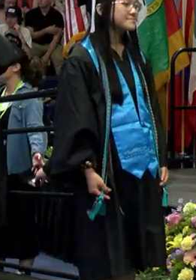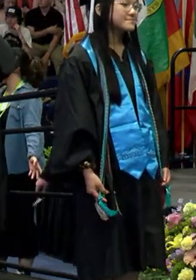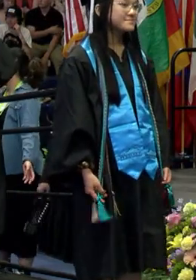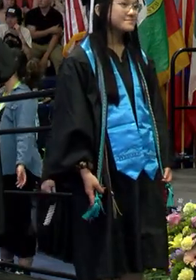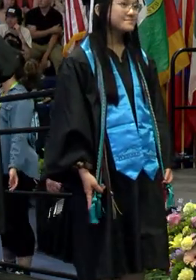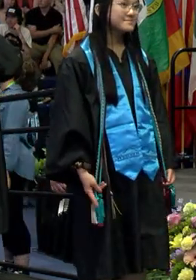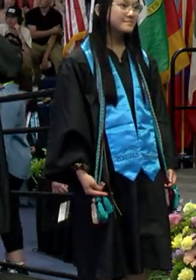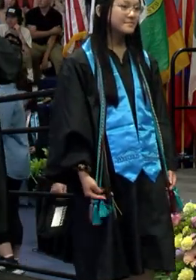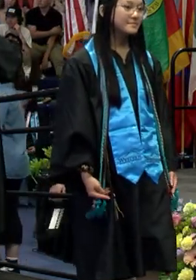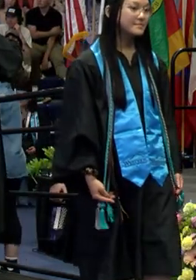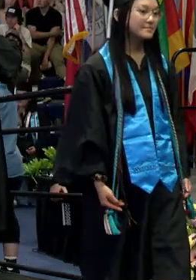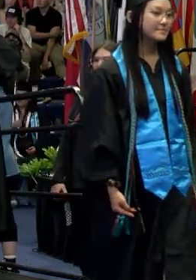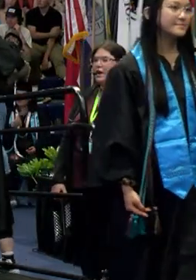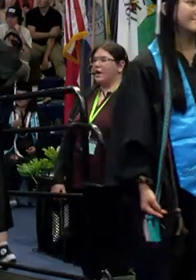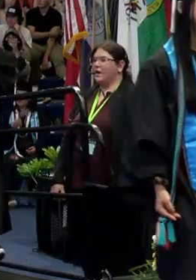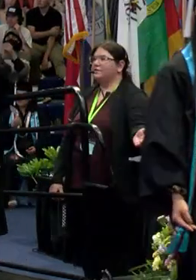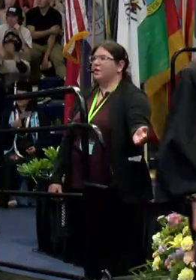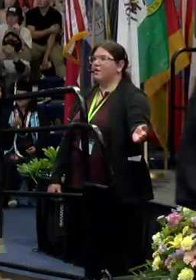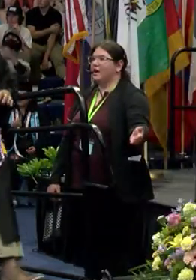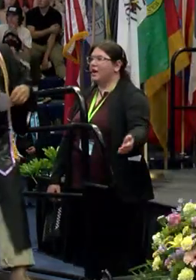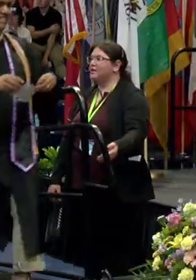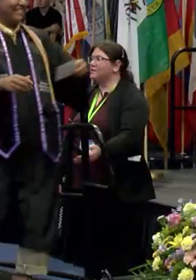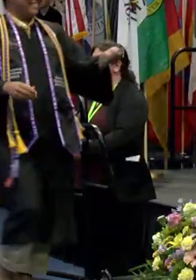Molly T. Leong.